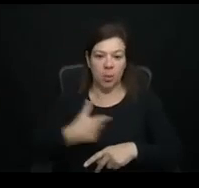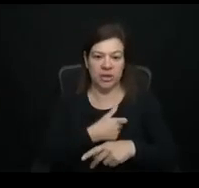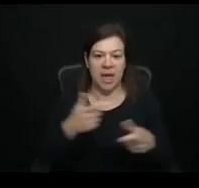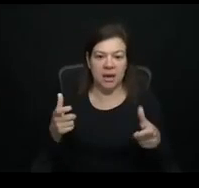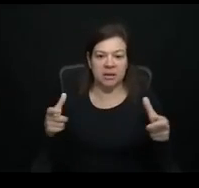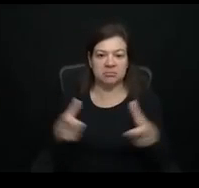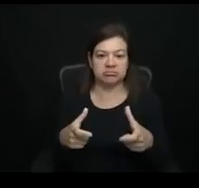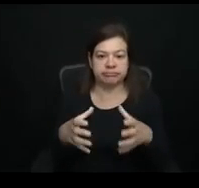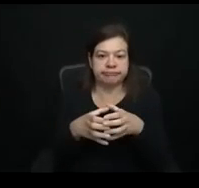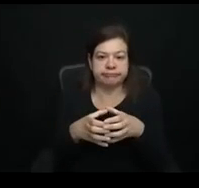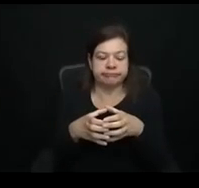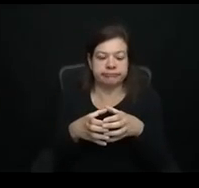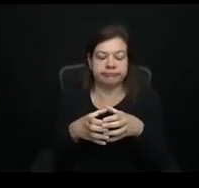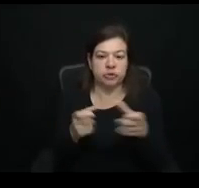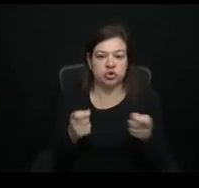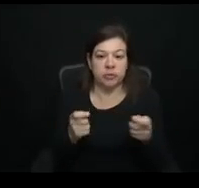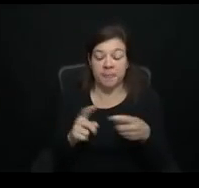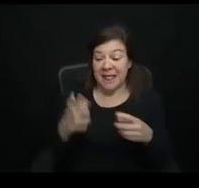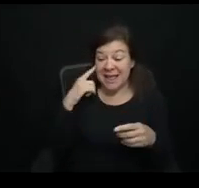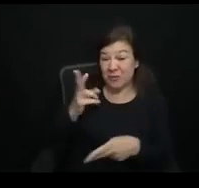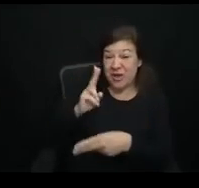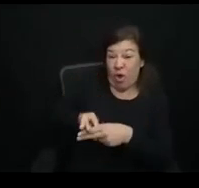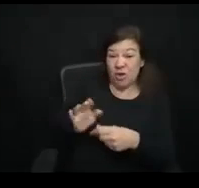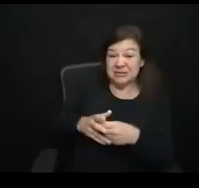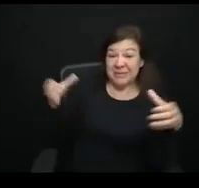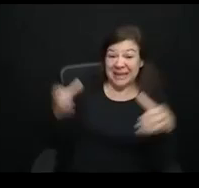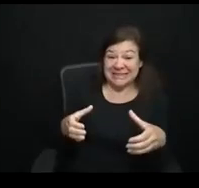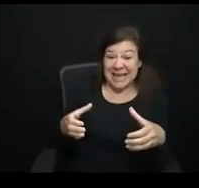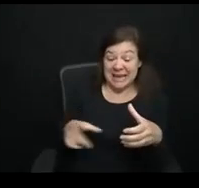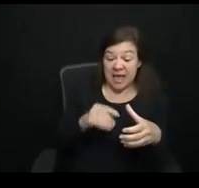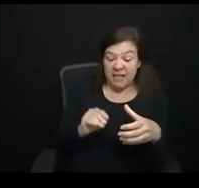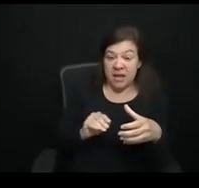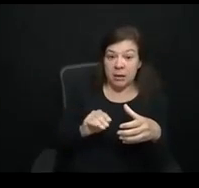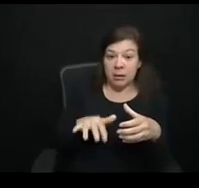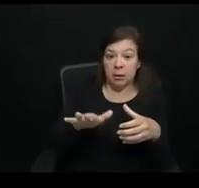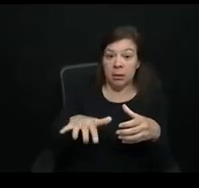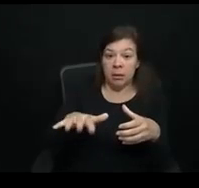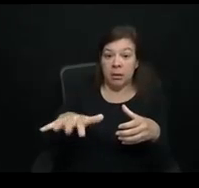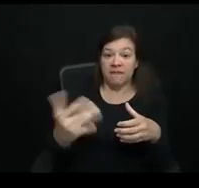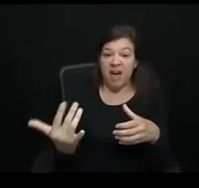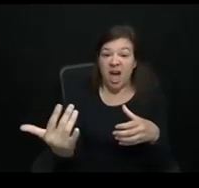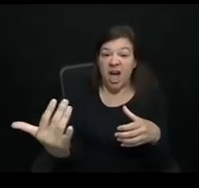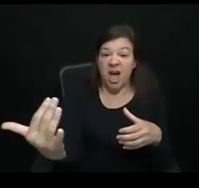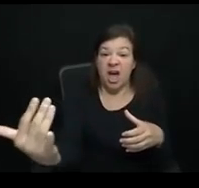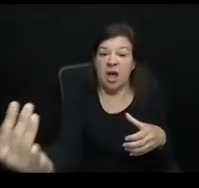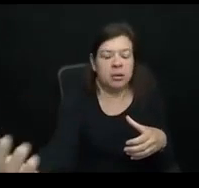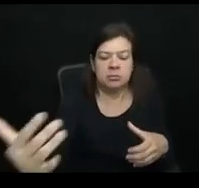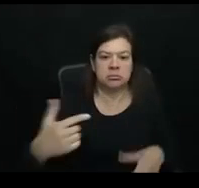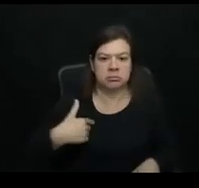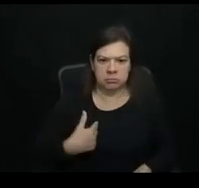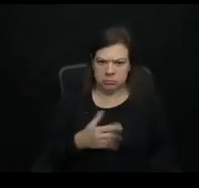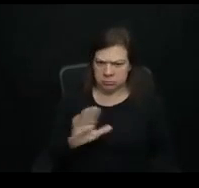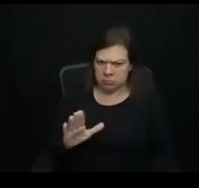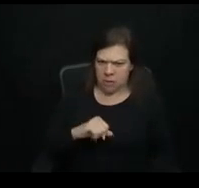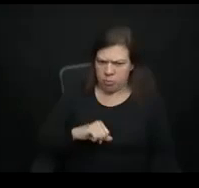the truth, if we call something contained and then it escapes. It's not anything anybody's proud of. It's something that